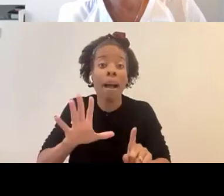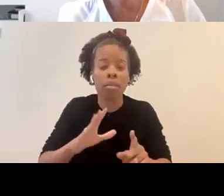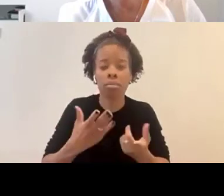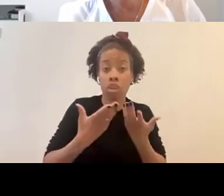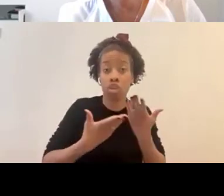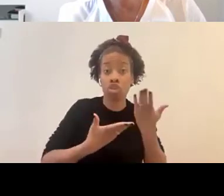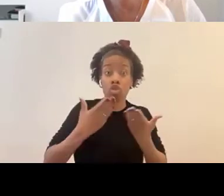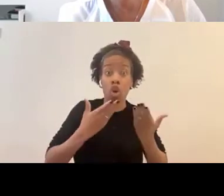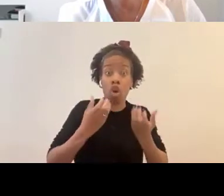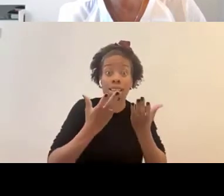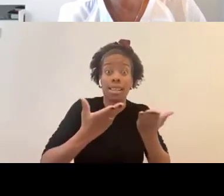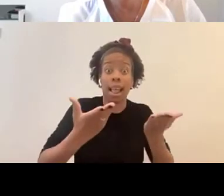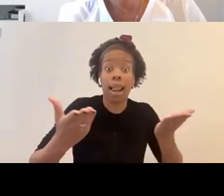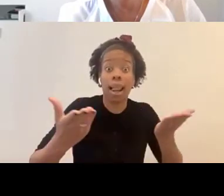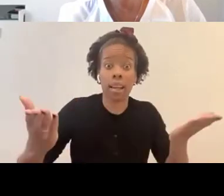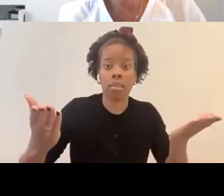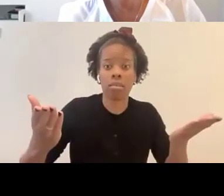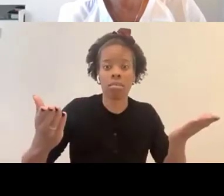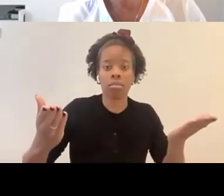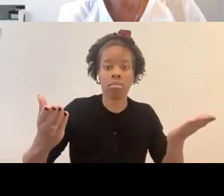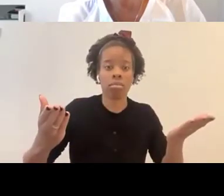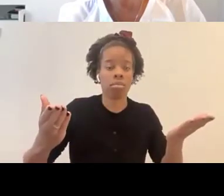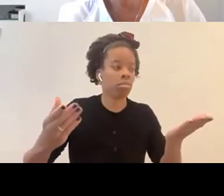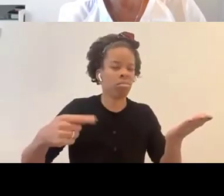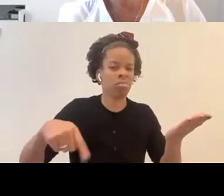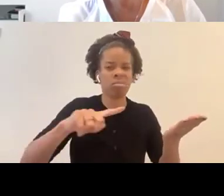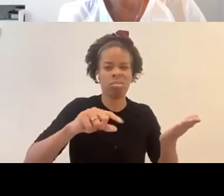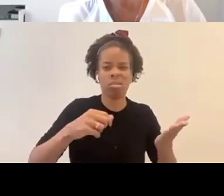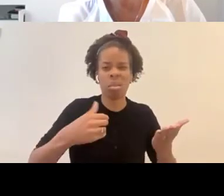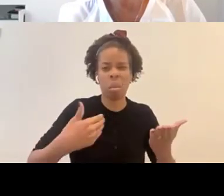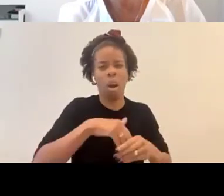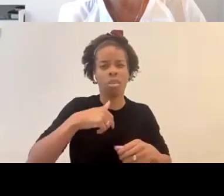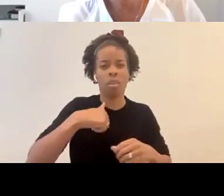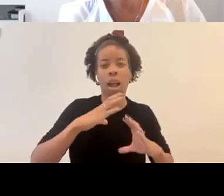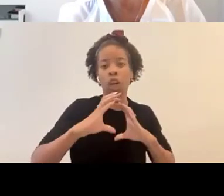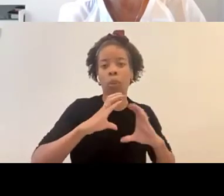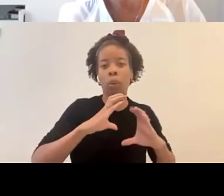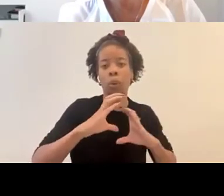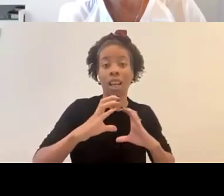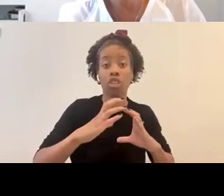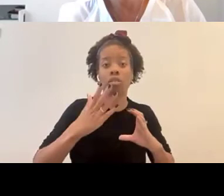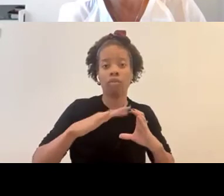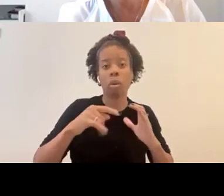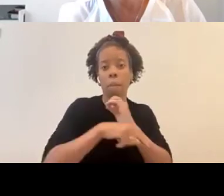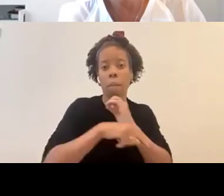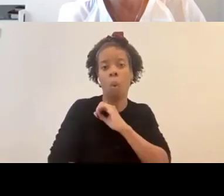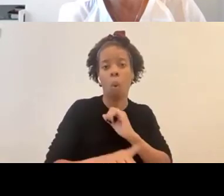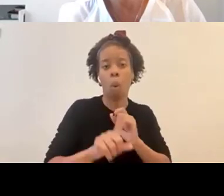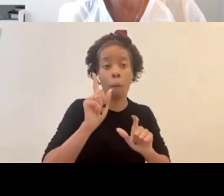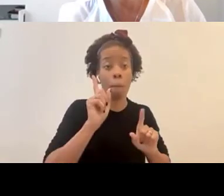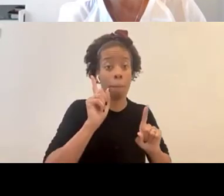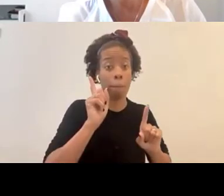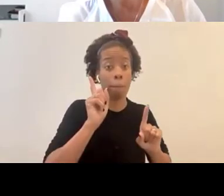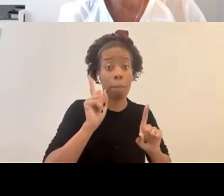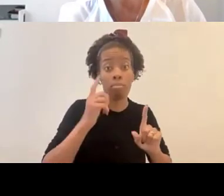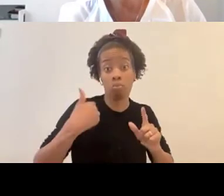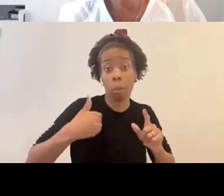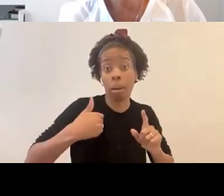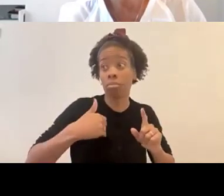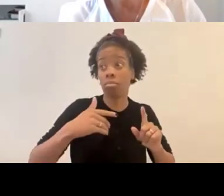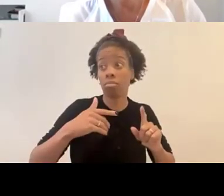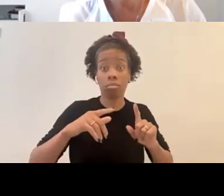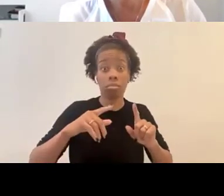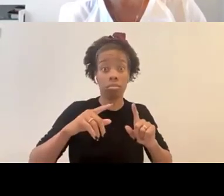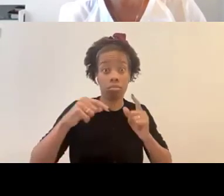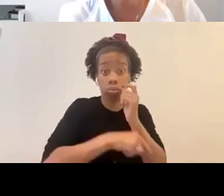been at the heart of all the communications that poor people do, and especially poor women. And so